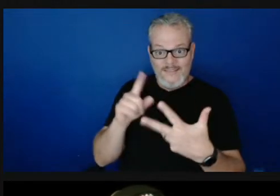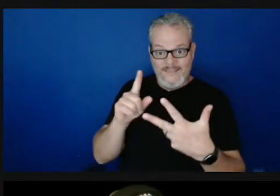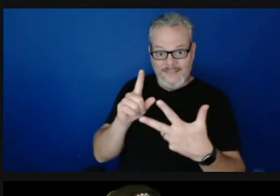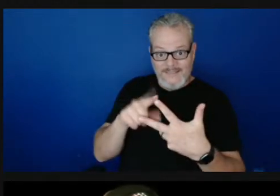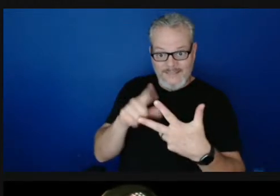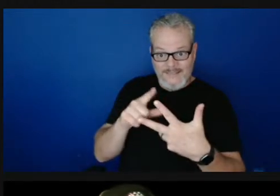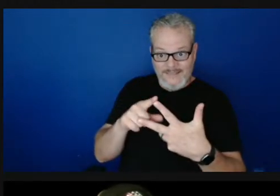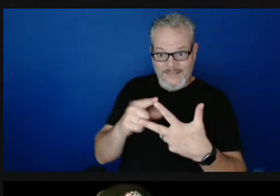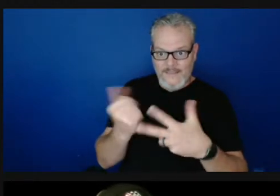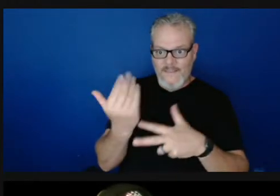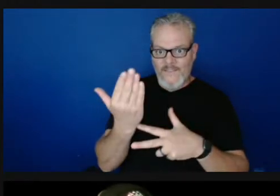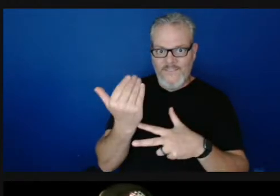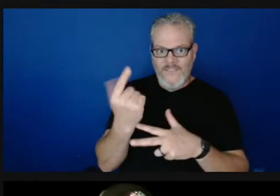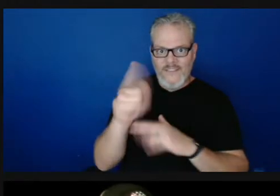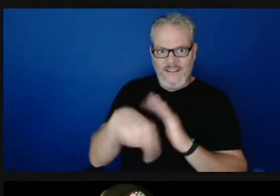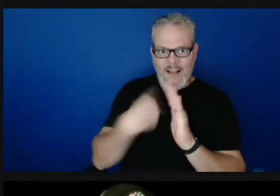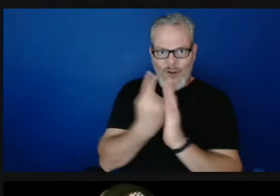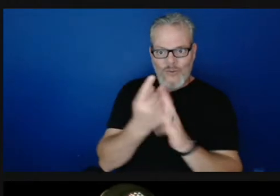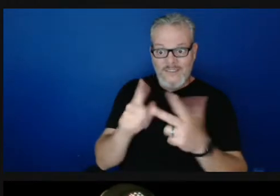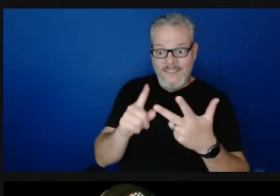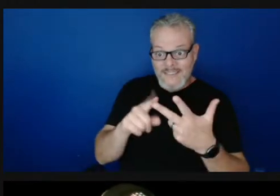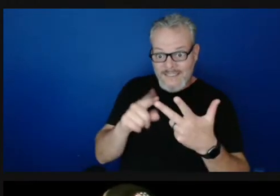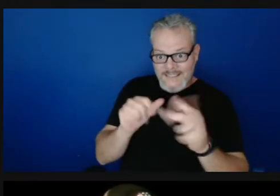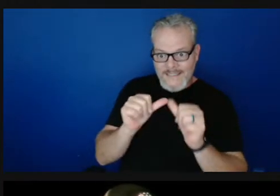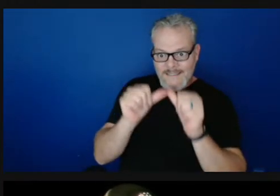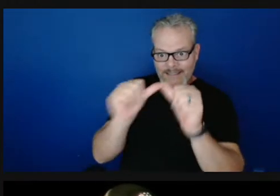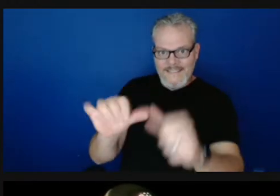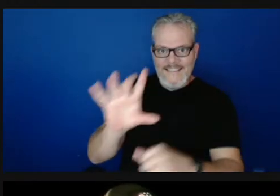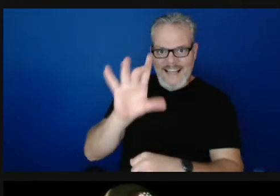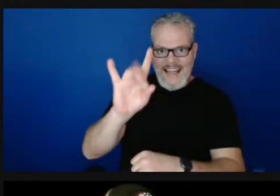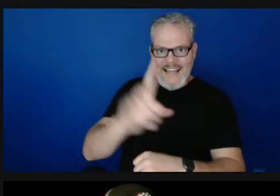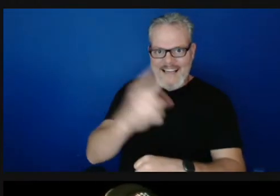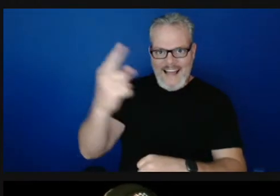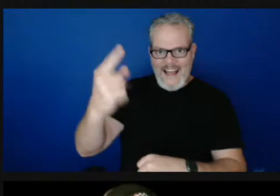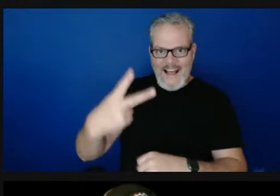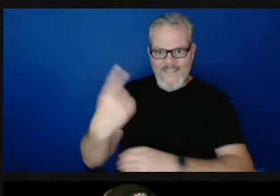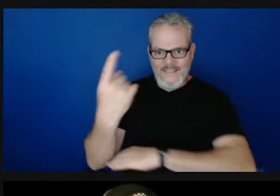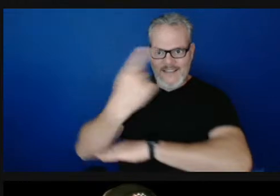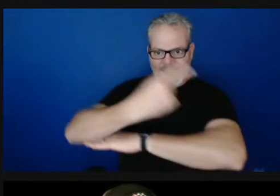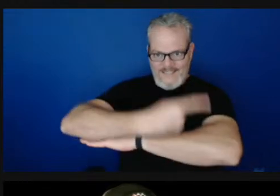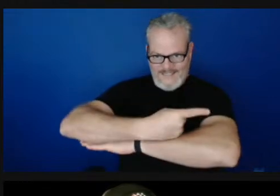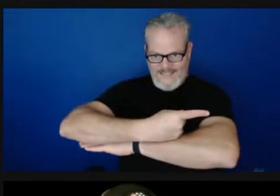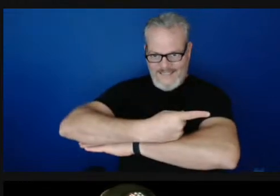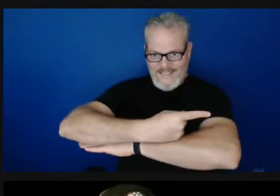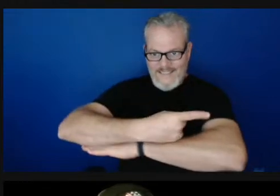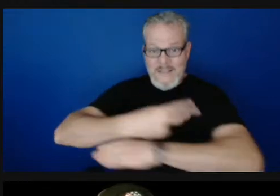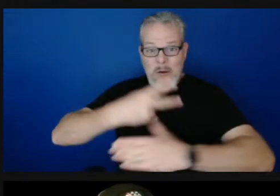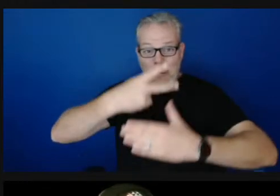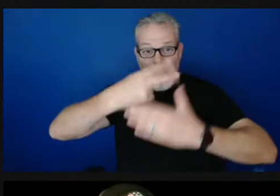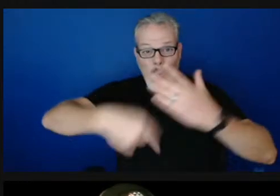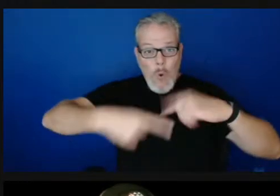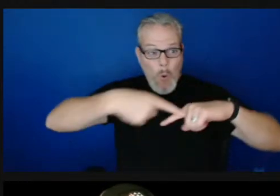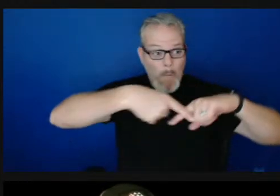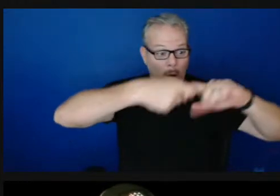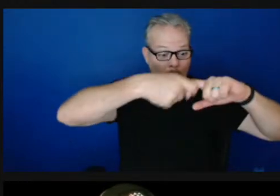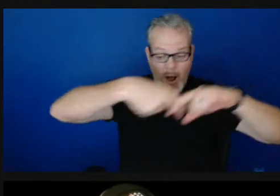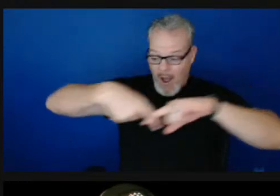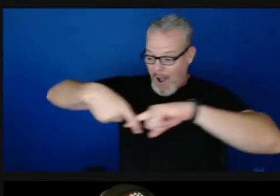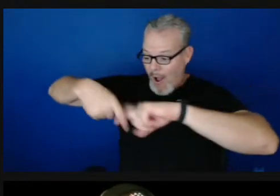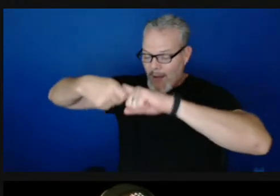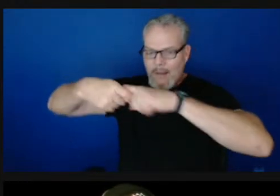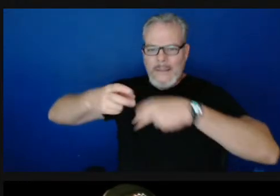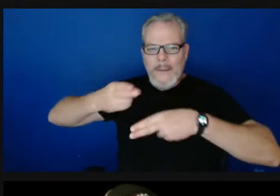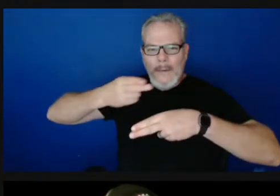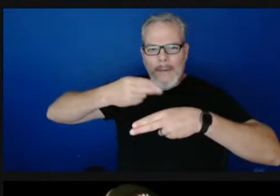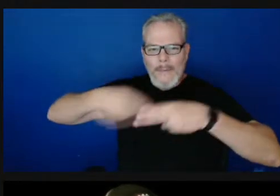lasting 8.5 days. As you can see, the 2 pauses we had were fairly short, less than 24 hours each,